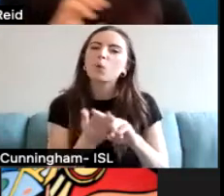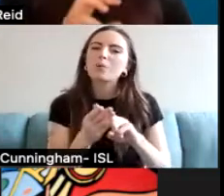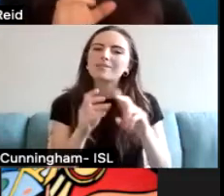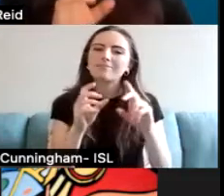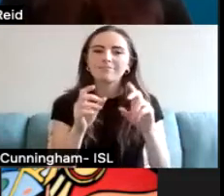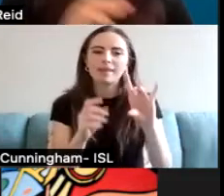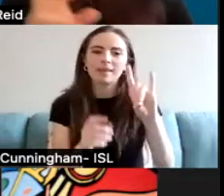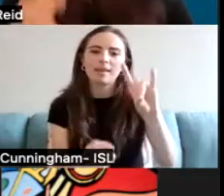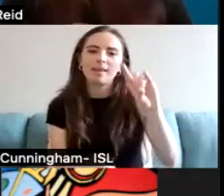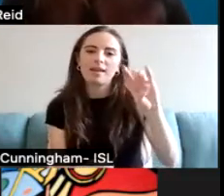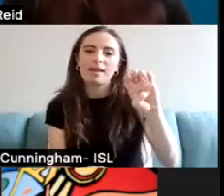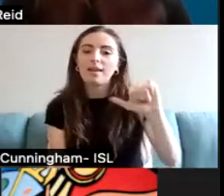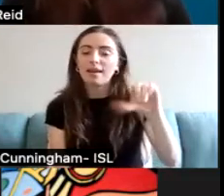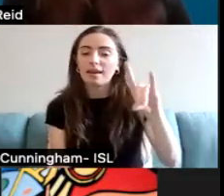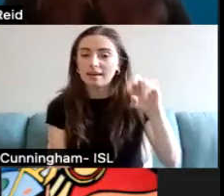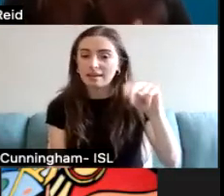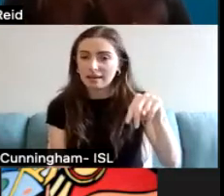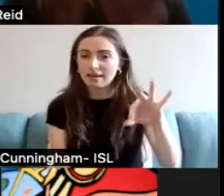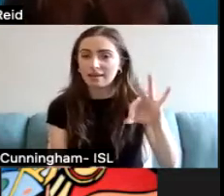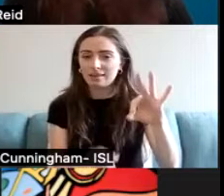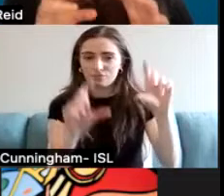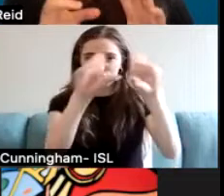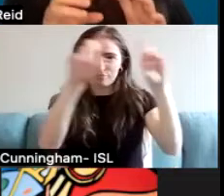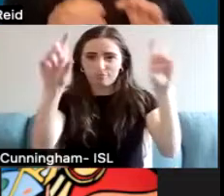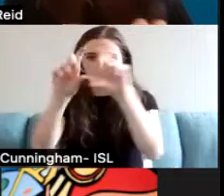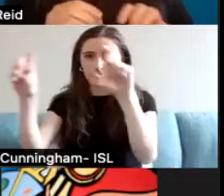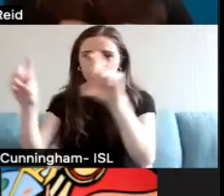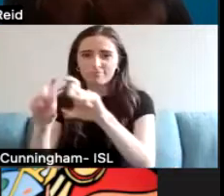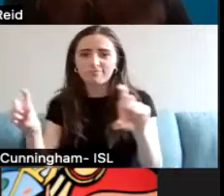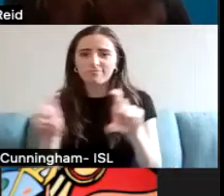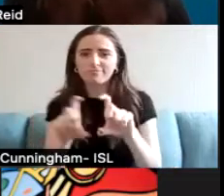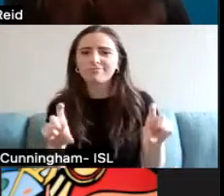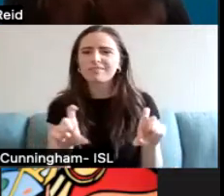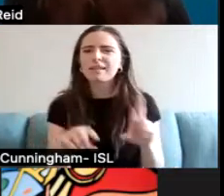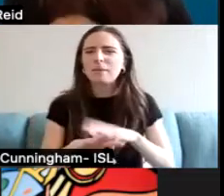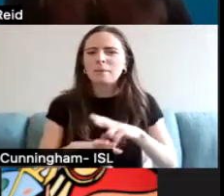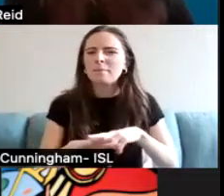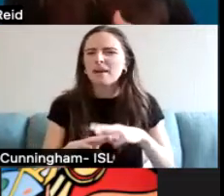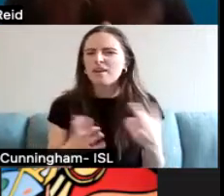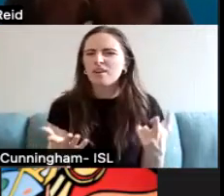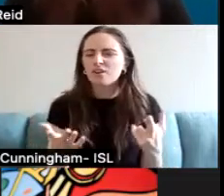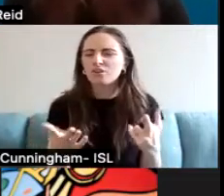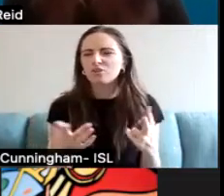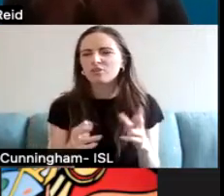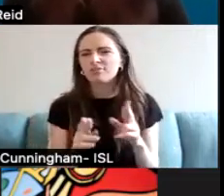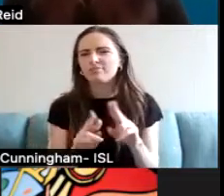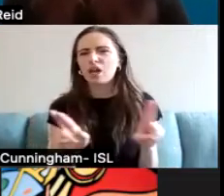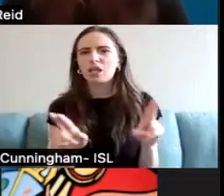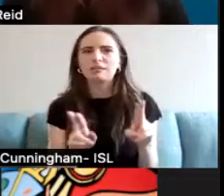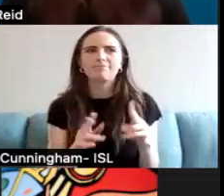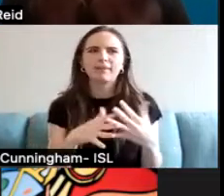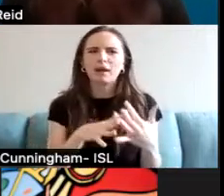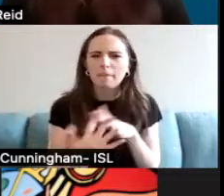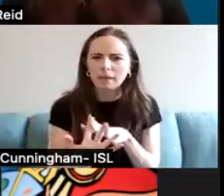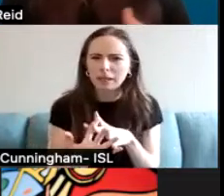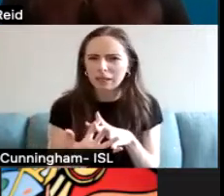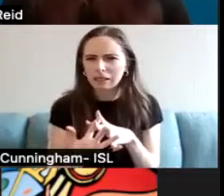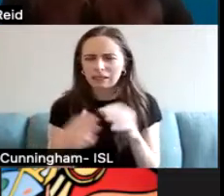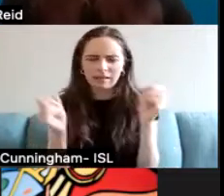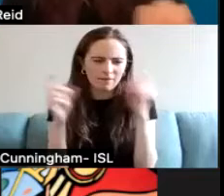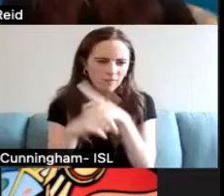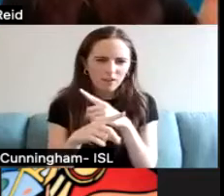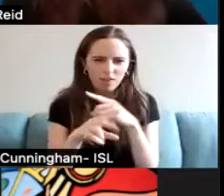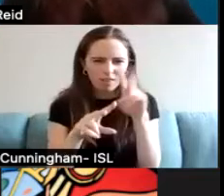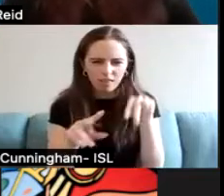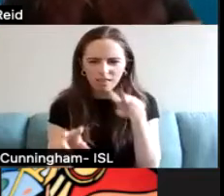can use like the bullets or the numbered lists within that are specifically preset within something like Microsoft Word,